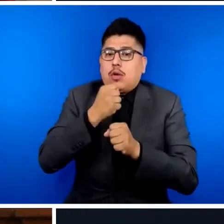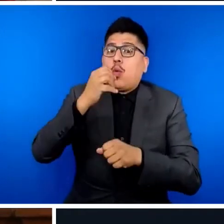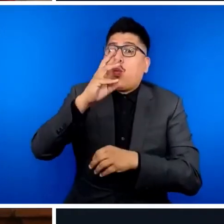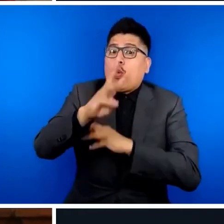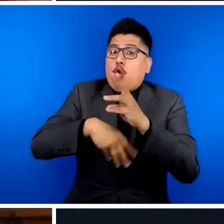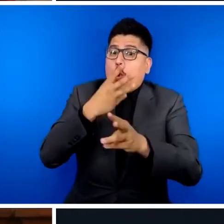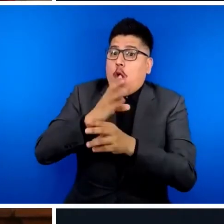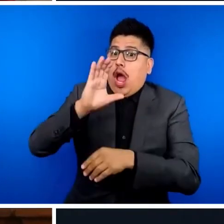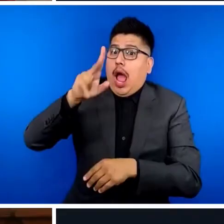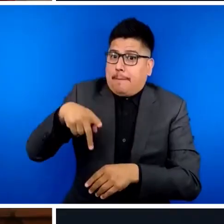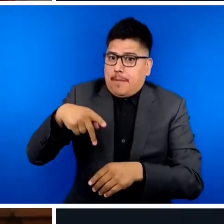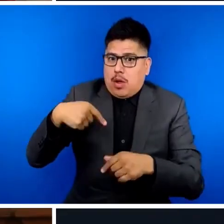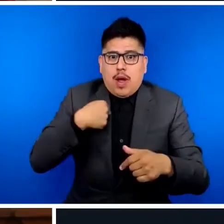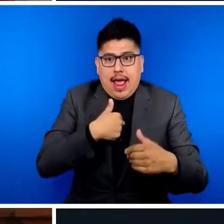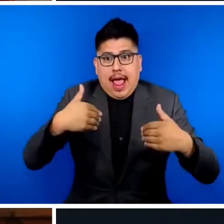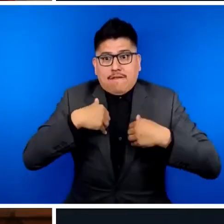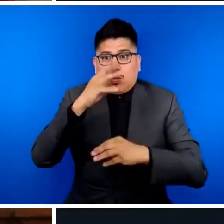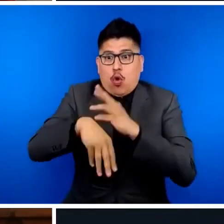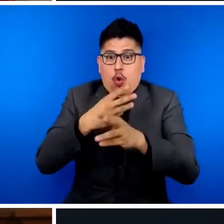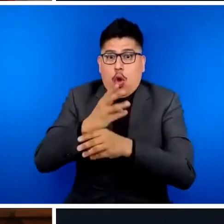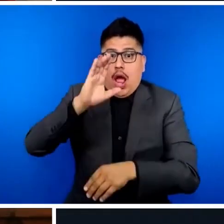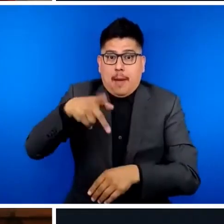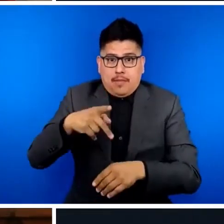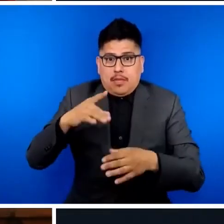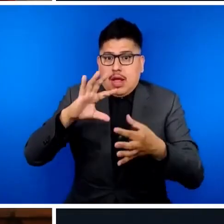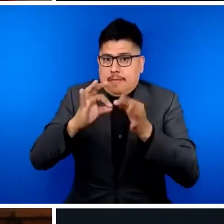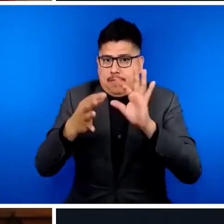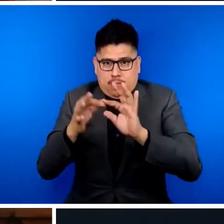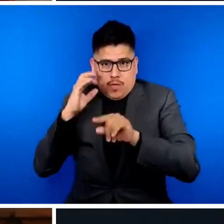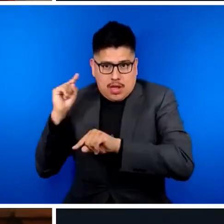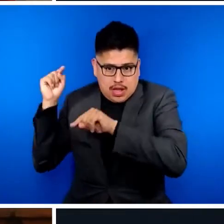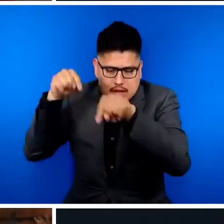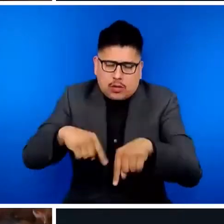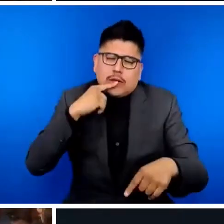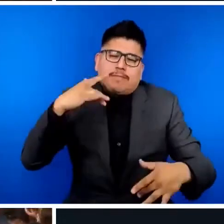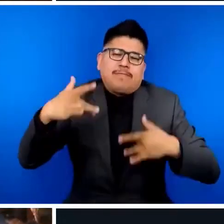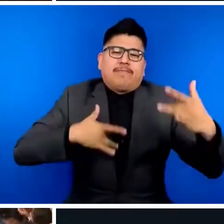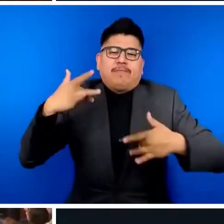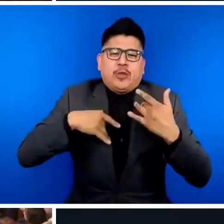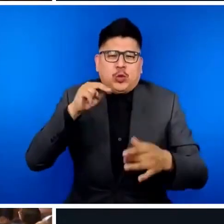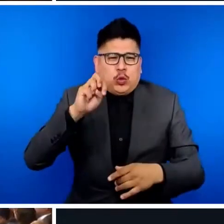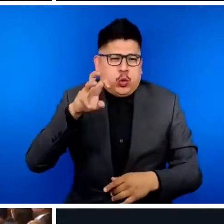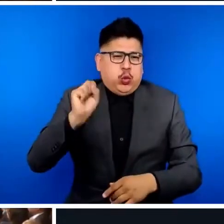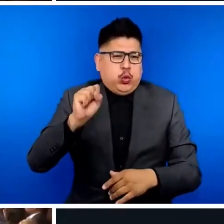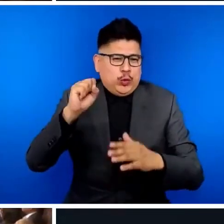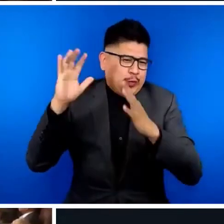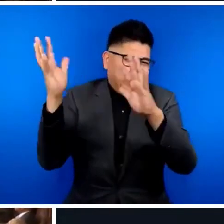Cup and the Olympics coming. And that is exciting news.